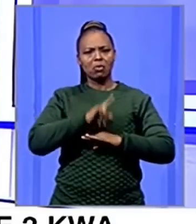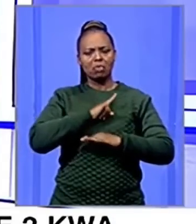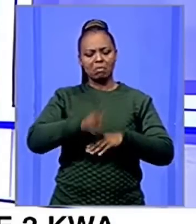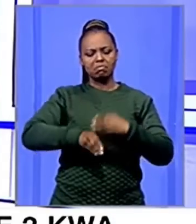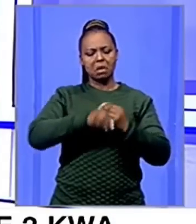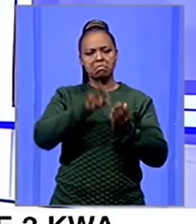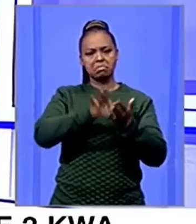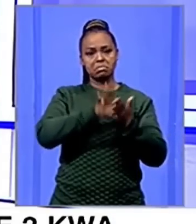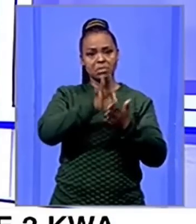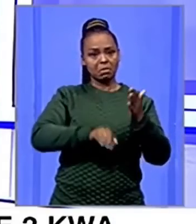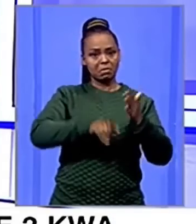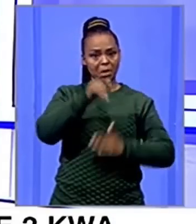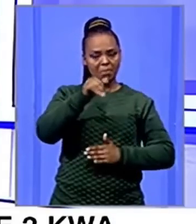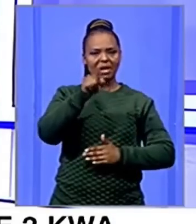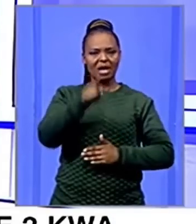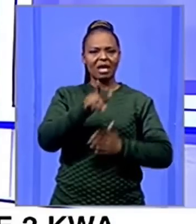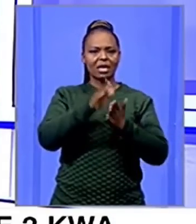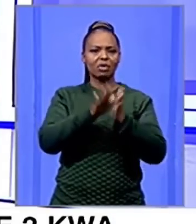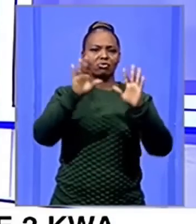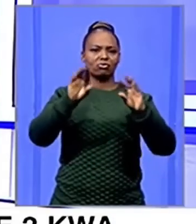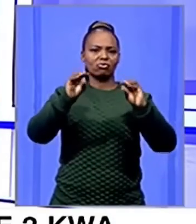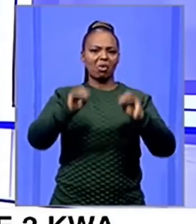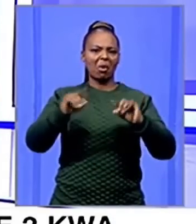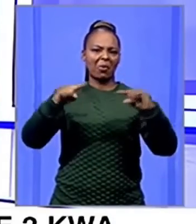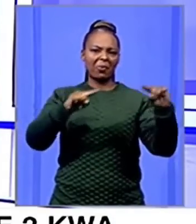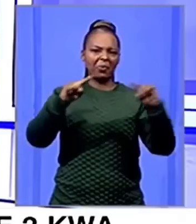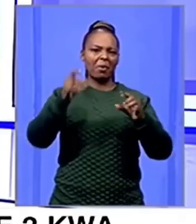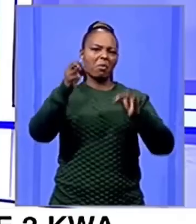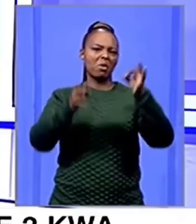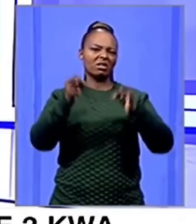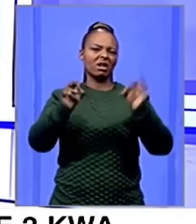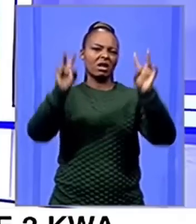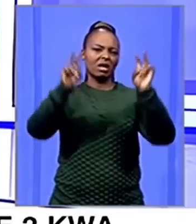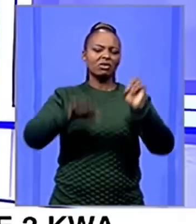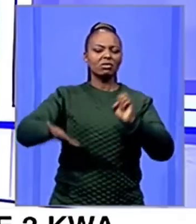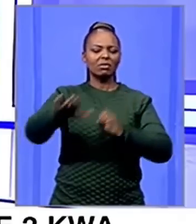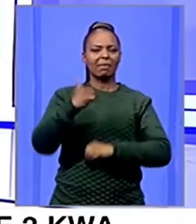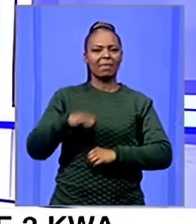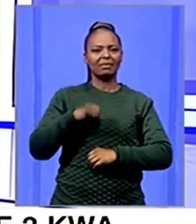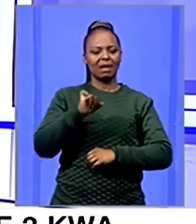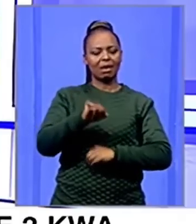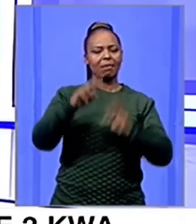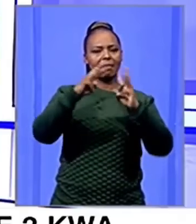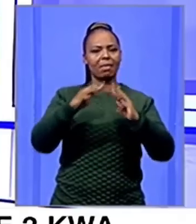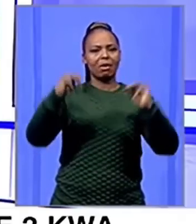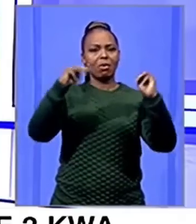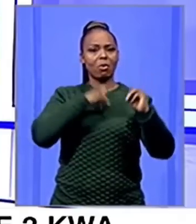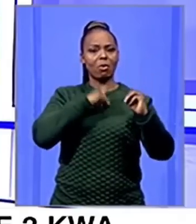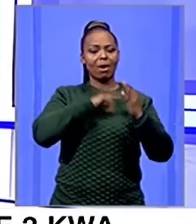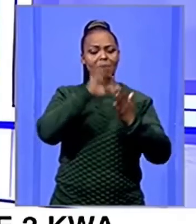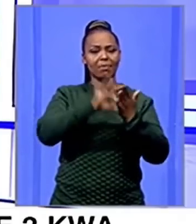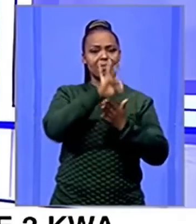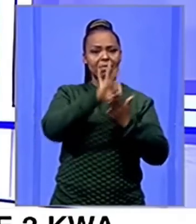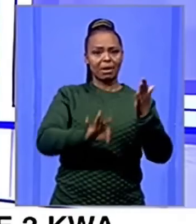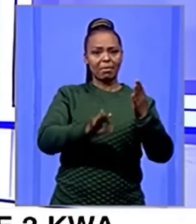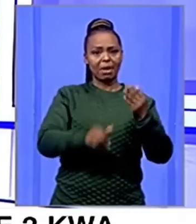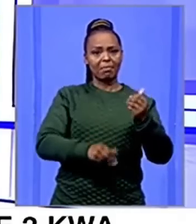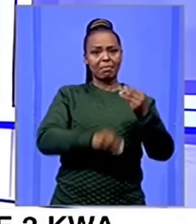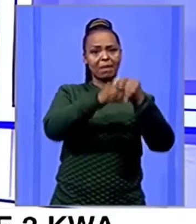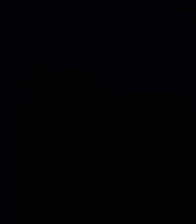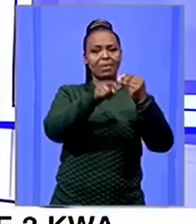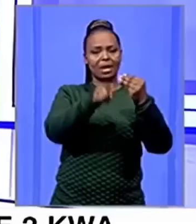tla khutlisa dikgogakgogano tsa sepolotiki mo mmasepaleng mogolo wa Mangaung. Se morago ga ditlhopho mo didikeng di le